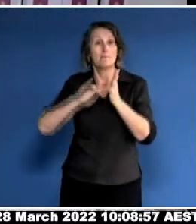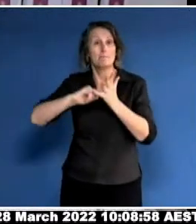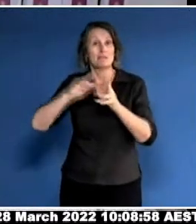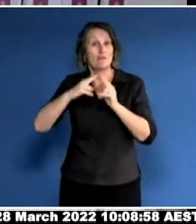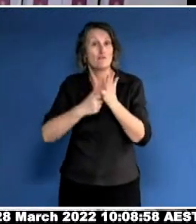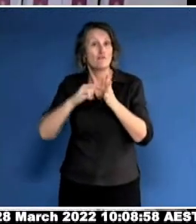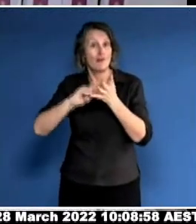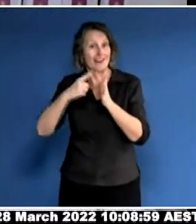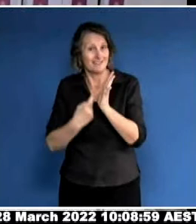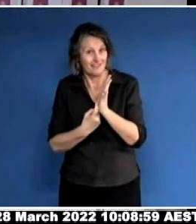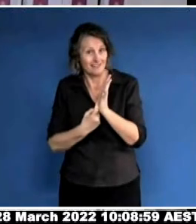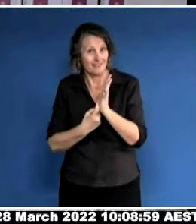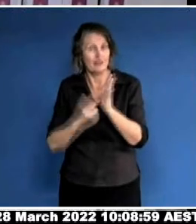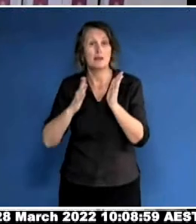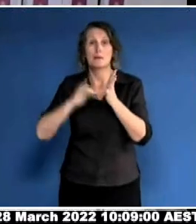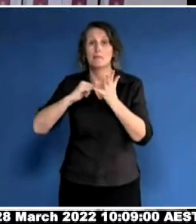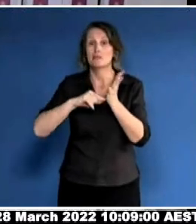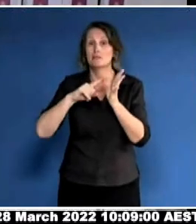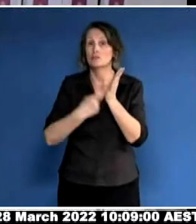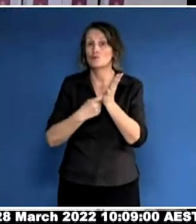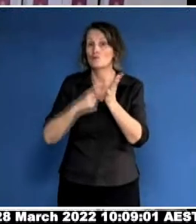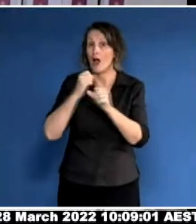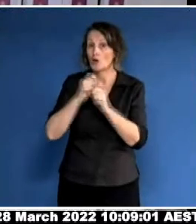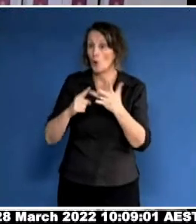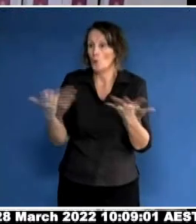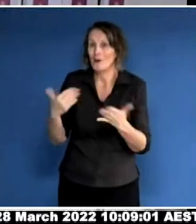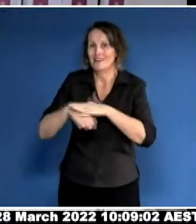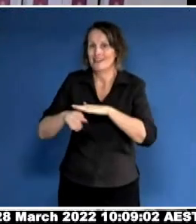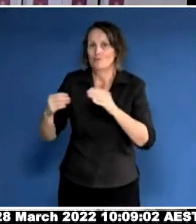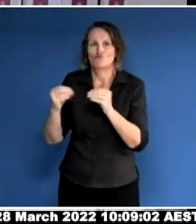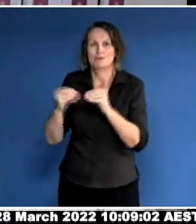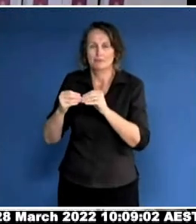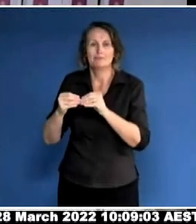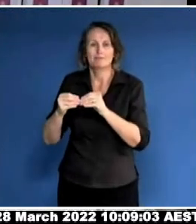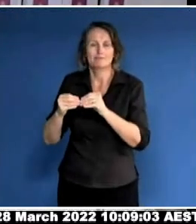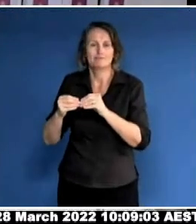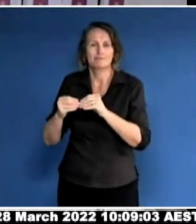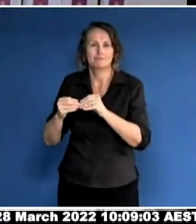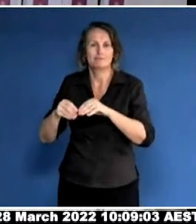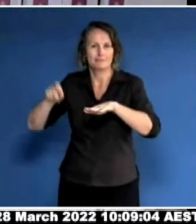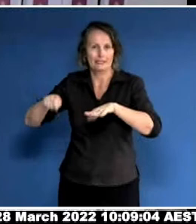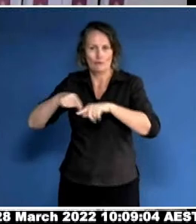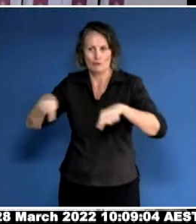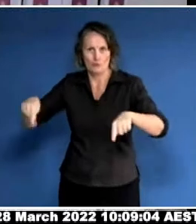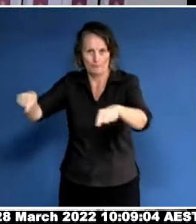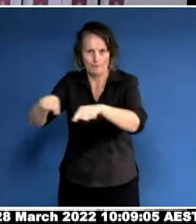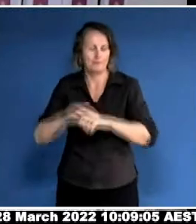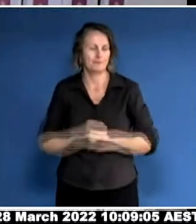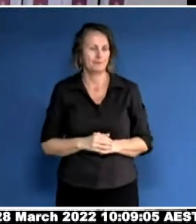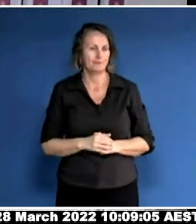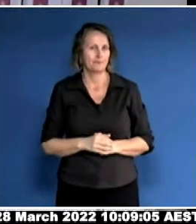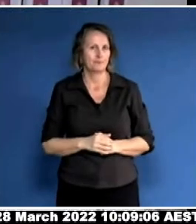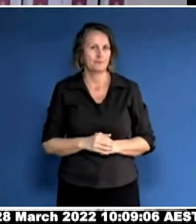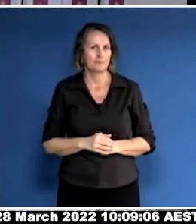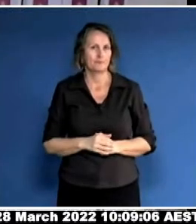also with her from Brisbane. We appear as counsel assisting the Royal Commission. Thank you very much, Ms. Eastman. I shall